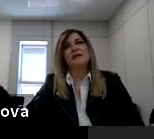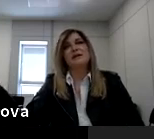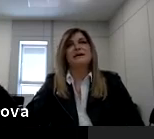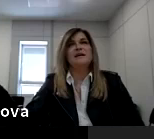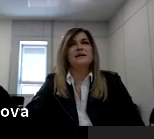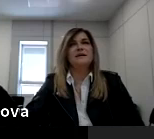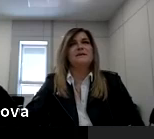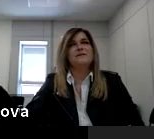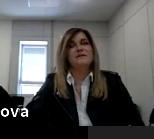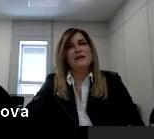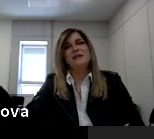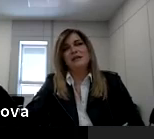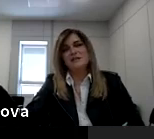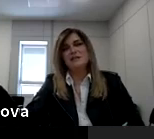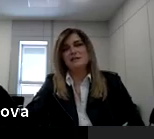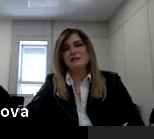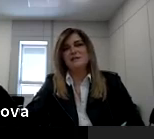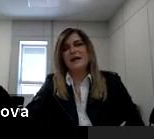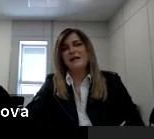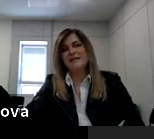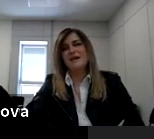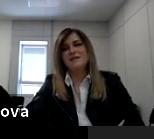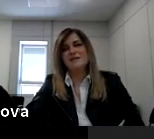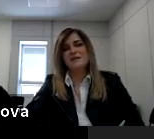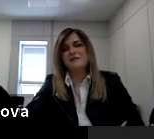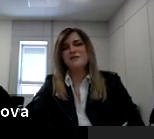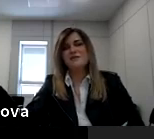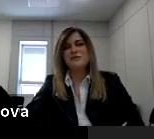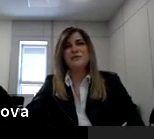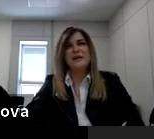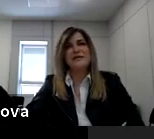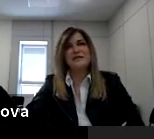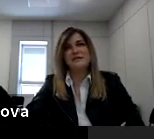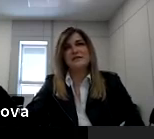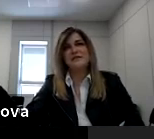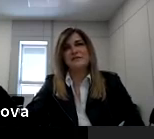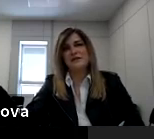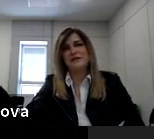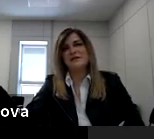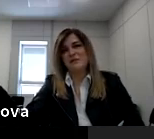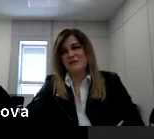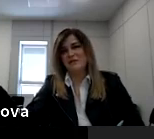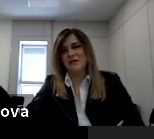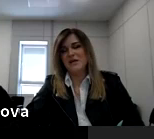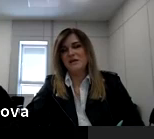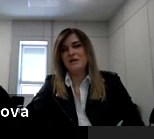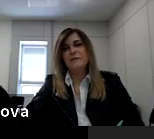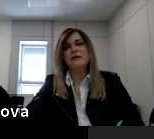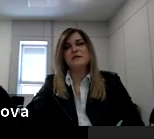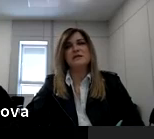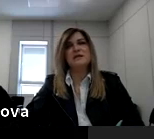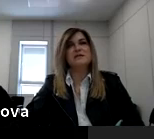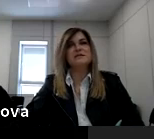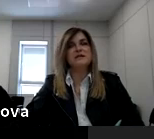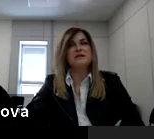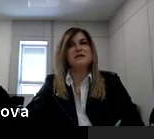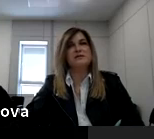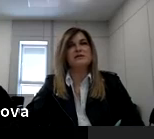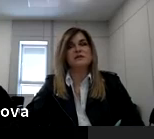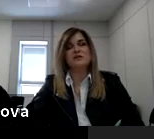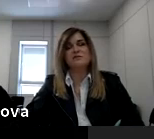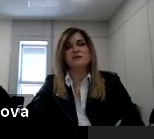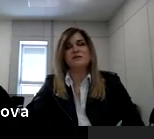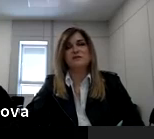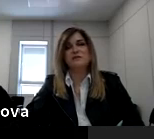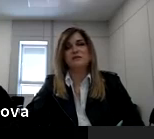L80B10. Let us, I can answer you later via email, okay? Because this is, you